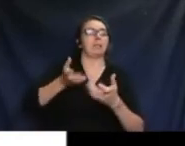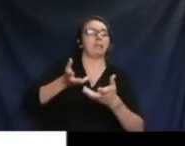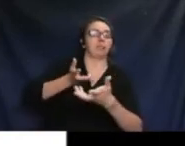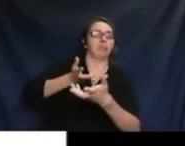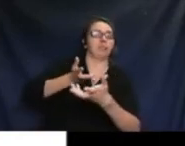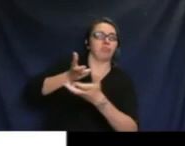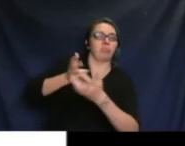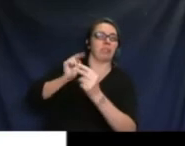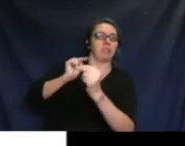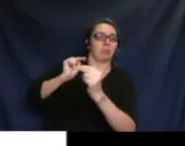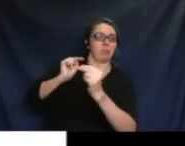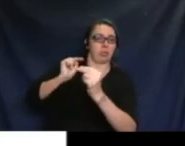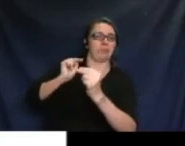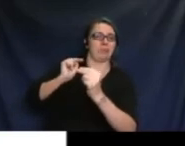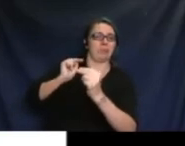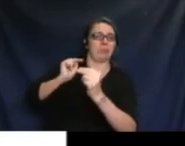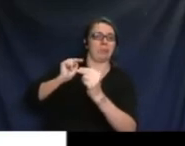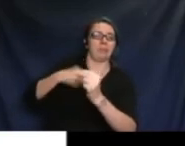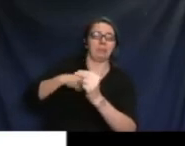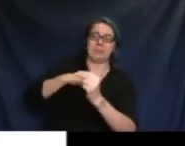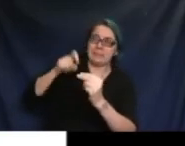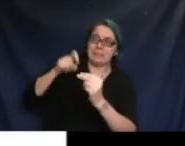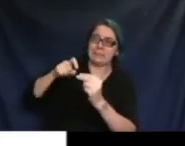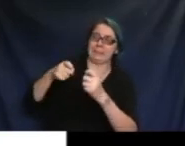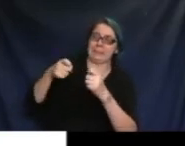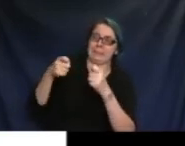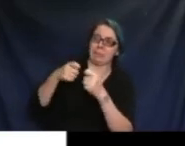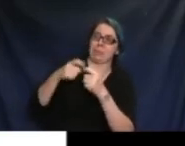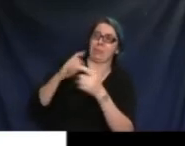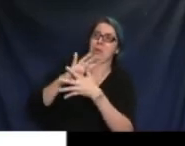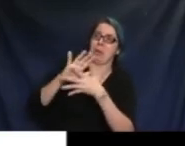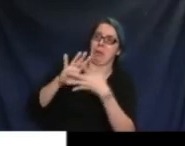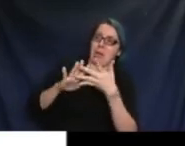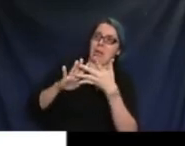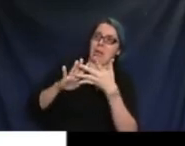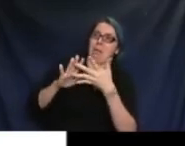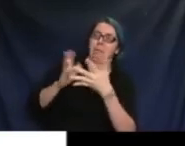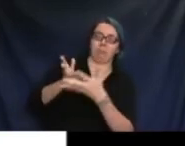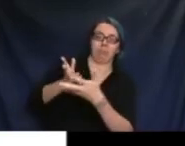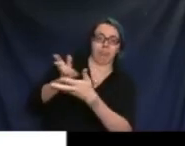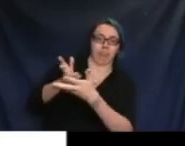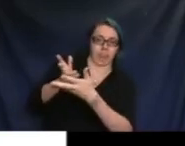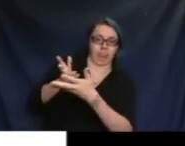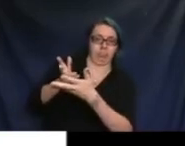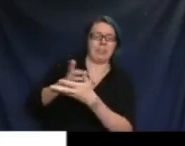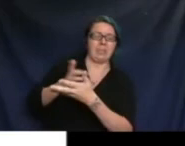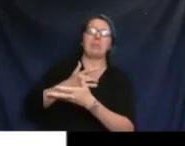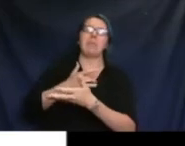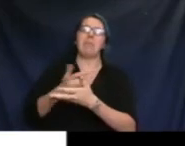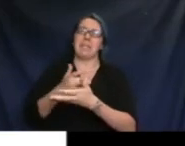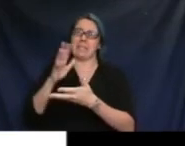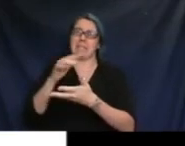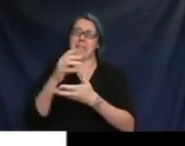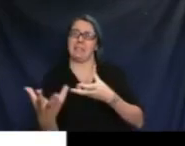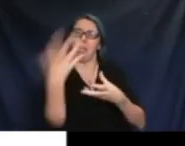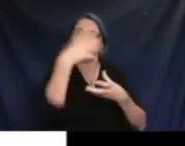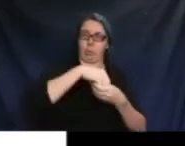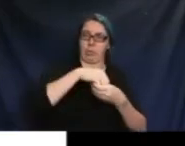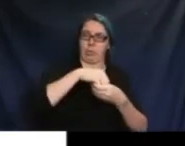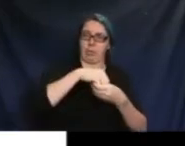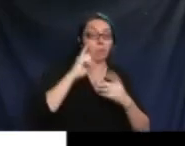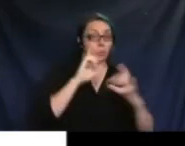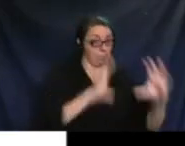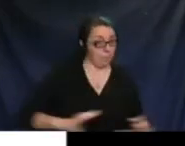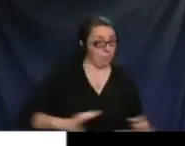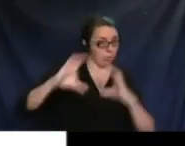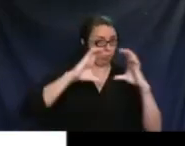and all of the costs associated is often included. That being said, Nuit Blanche is one night, not 3 months.